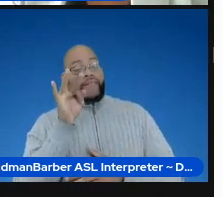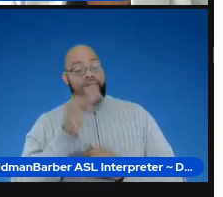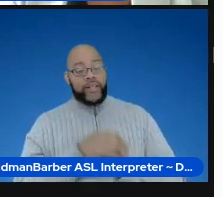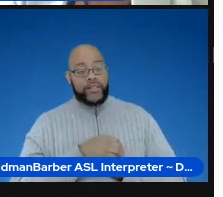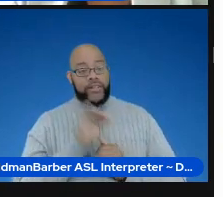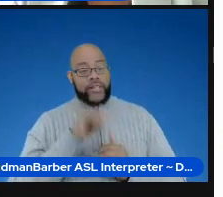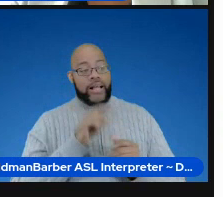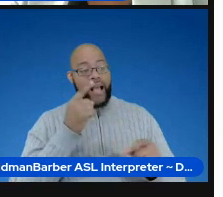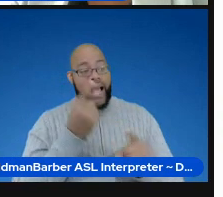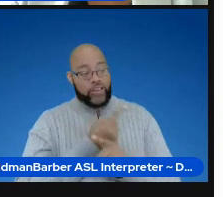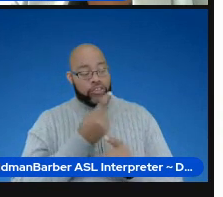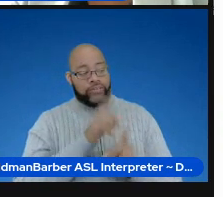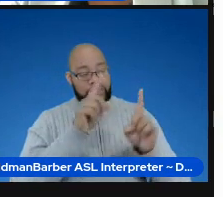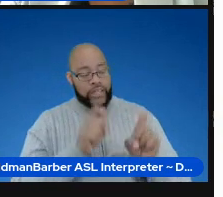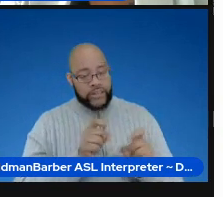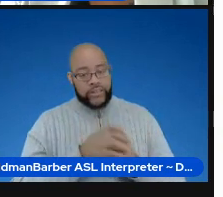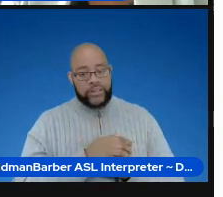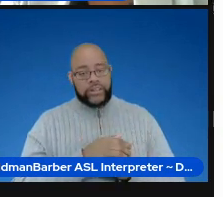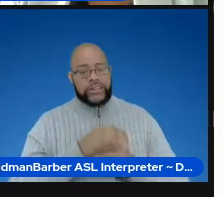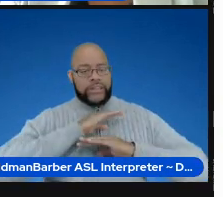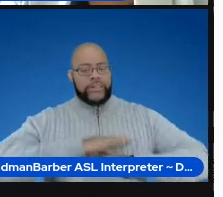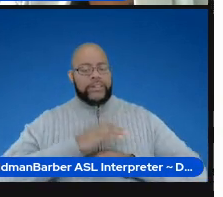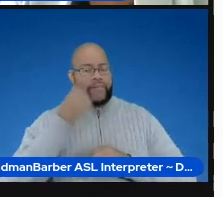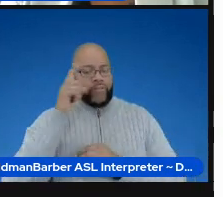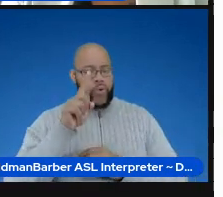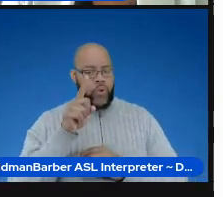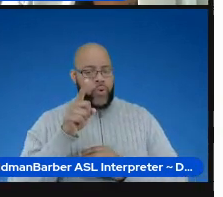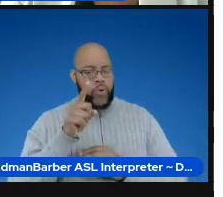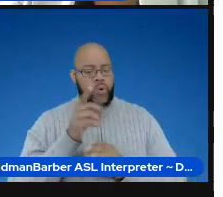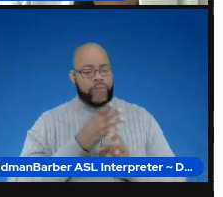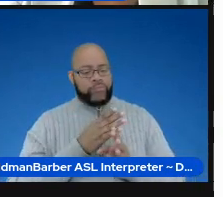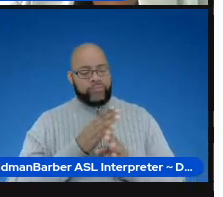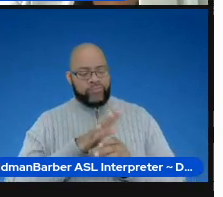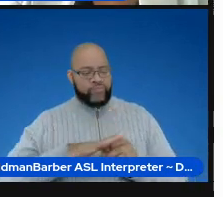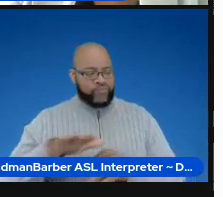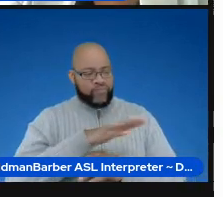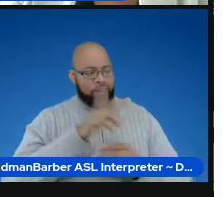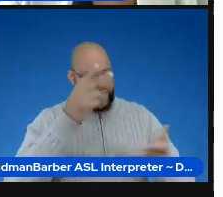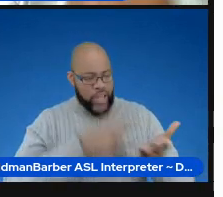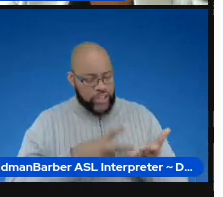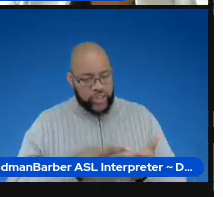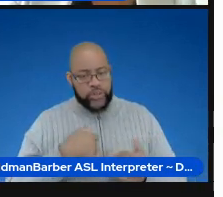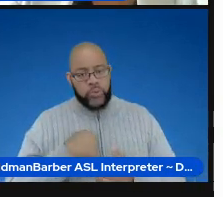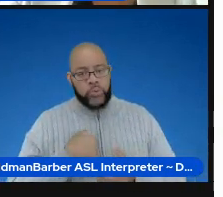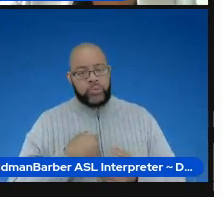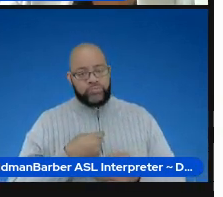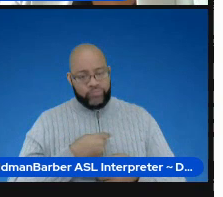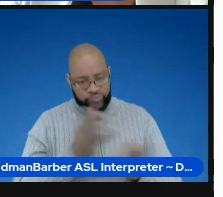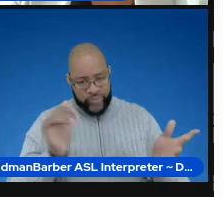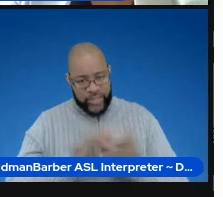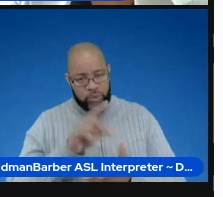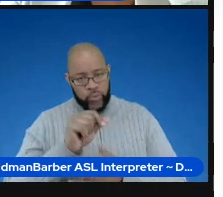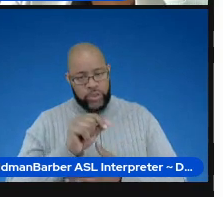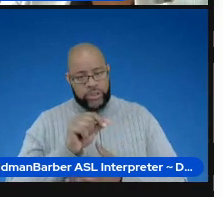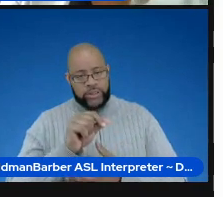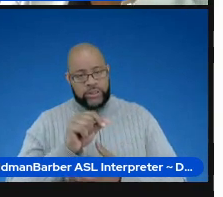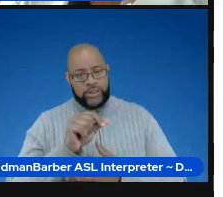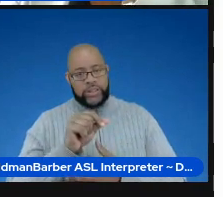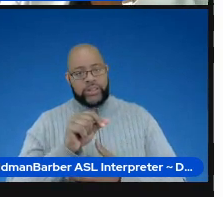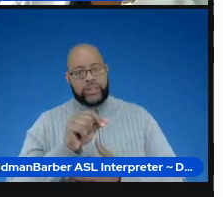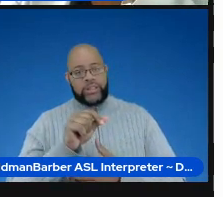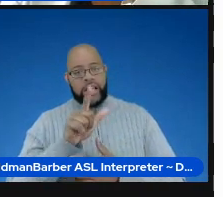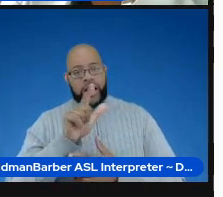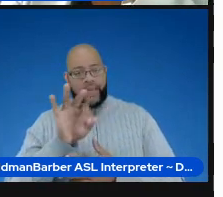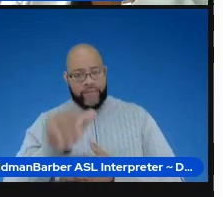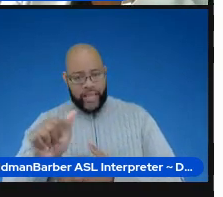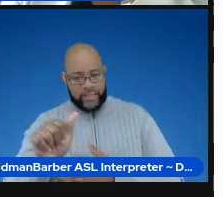the accuracy of the tests were sufficient for field validation. So we sourced these 20 lateral flow assays, and they